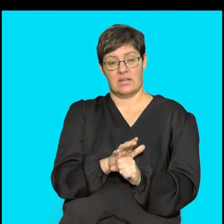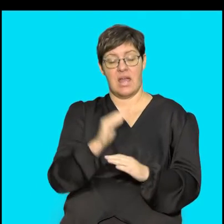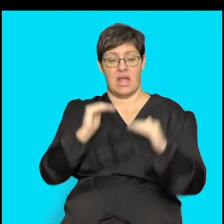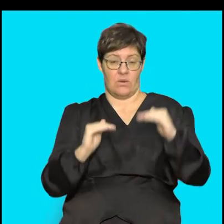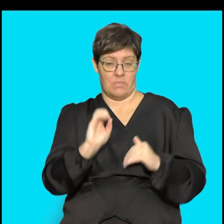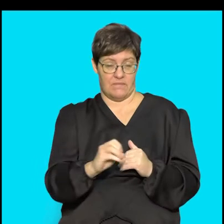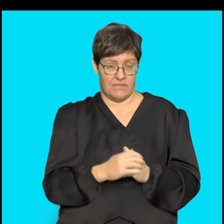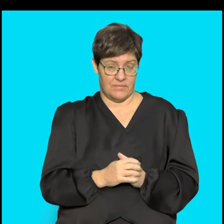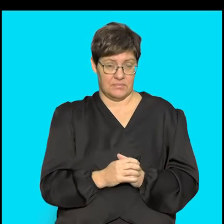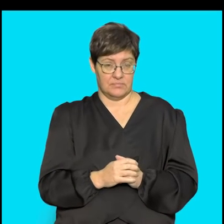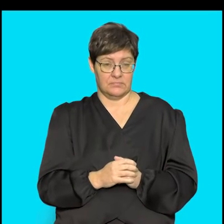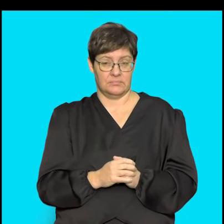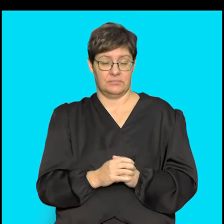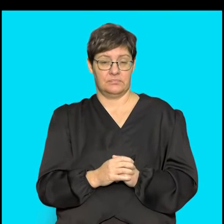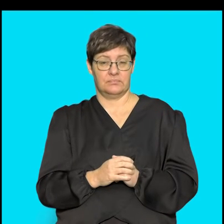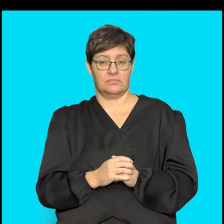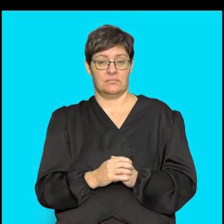of equilibrium.